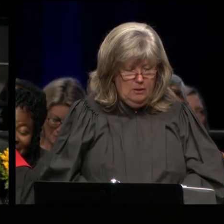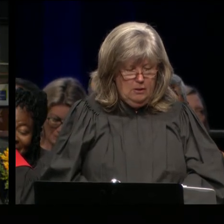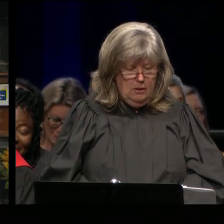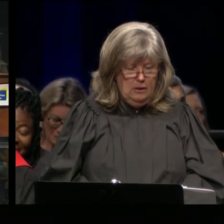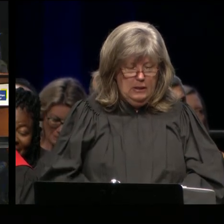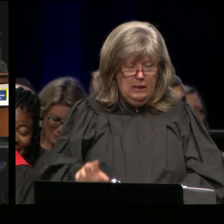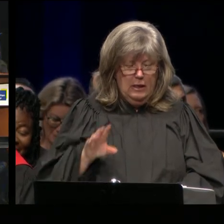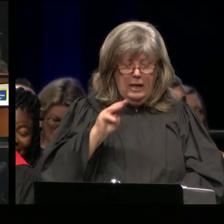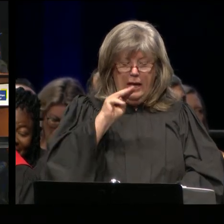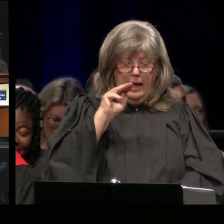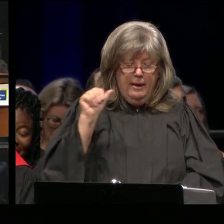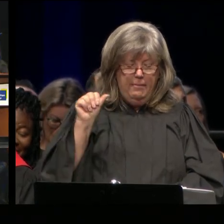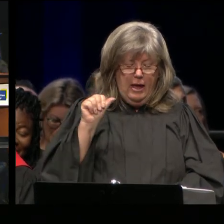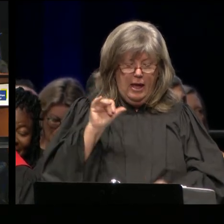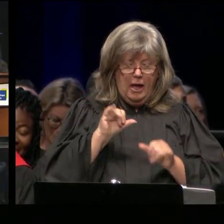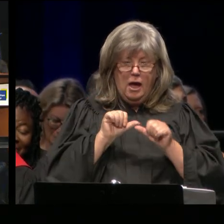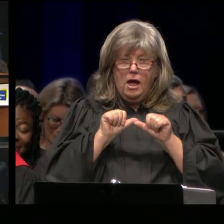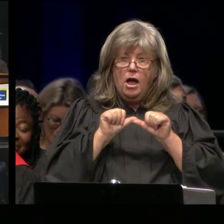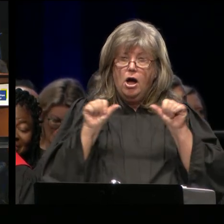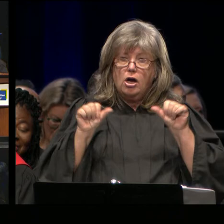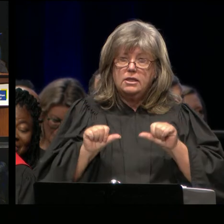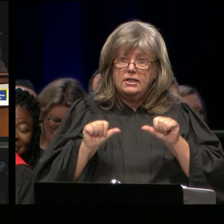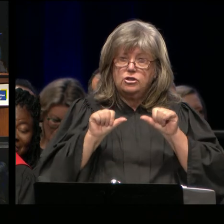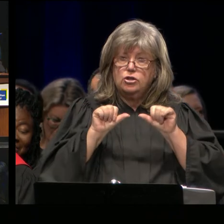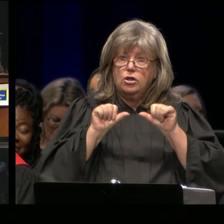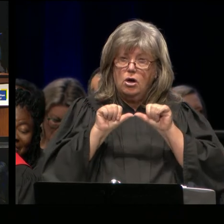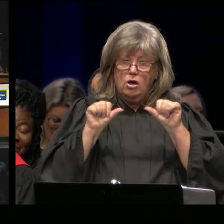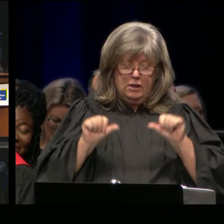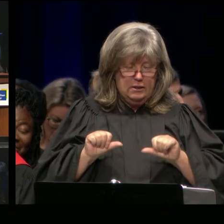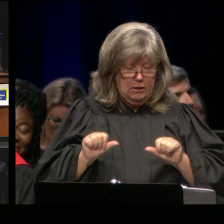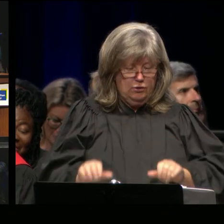Master of Architecture in Architecture.